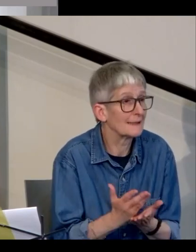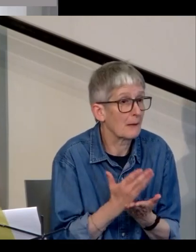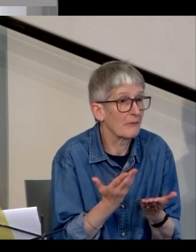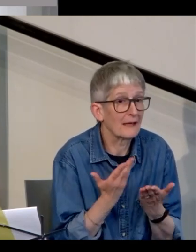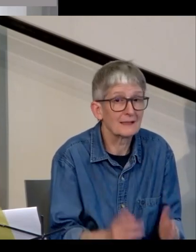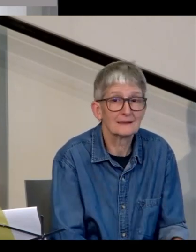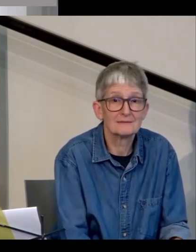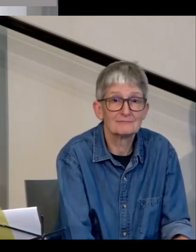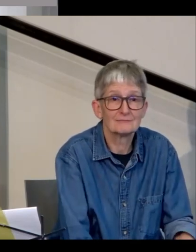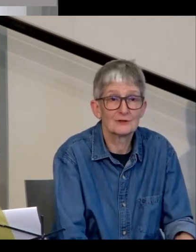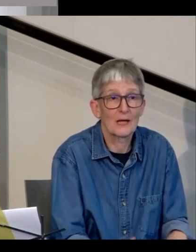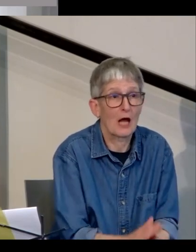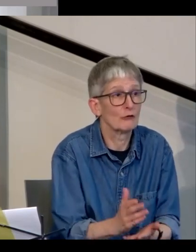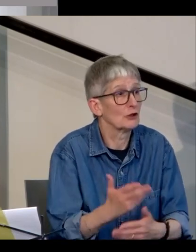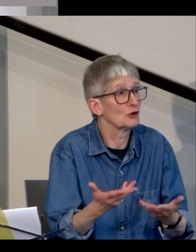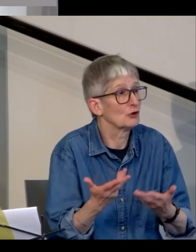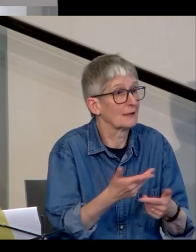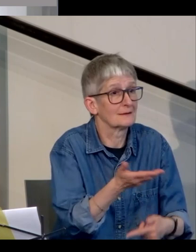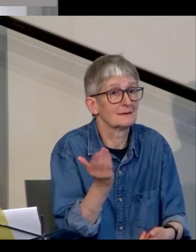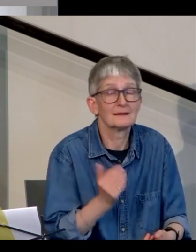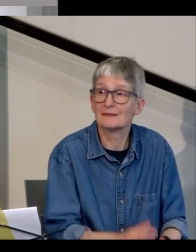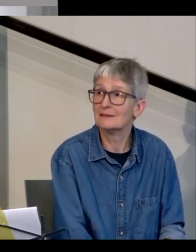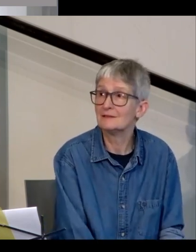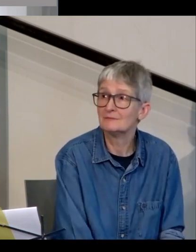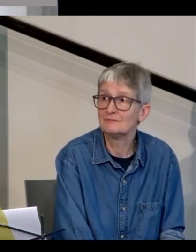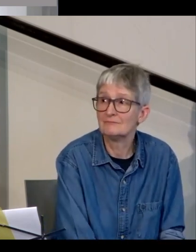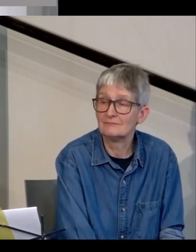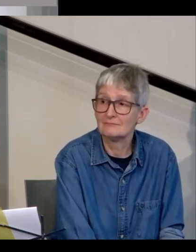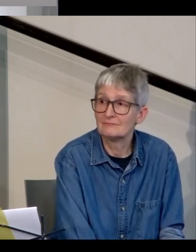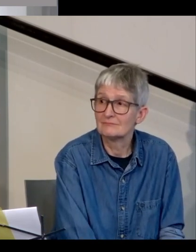we're encouraged as we worship the Lord together.